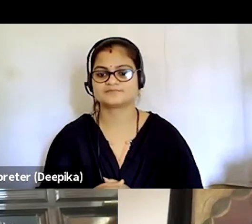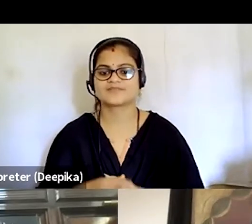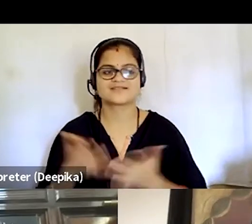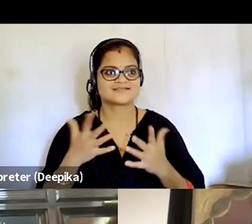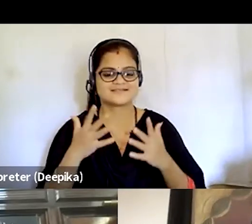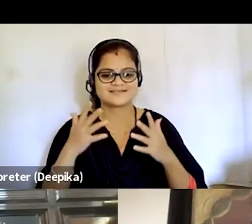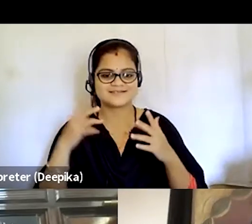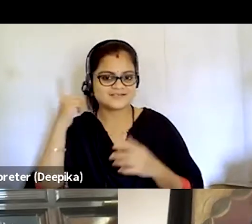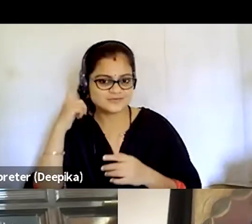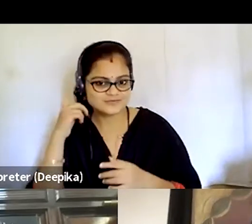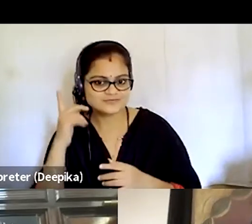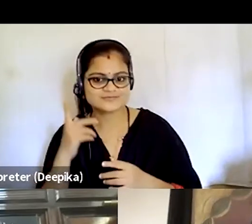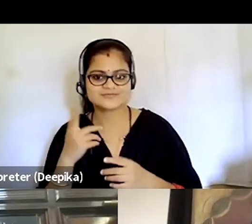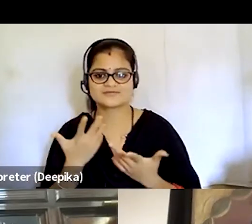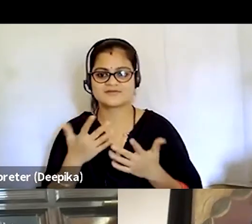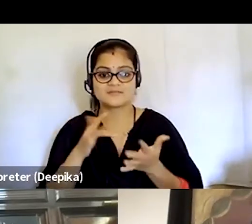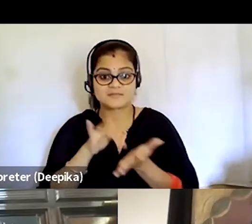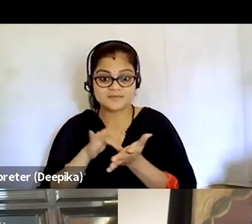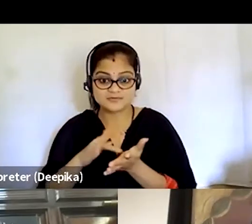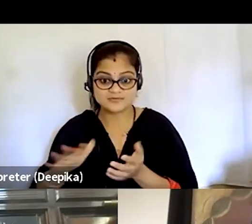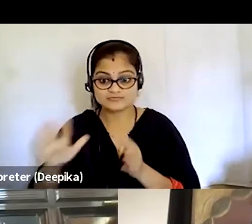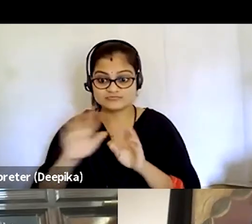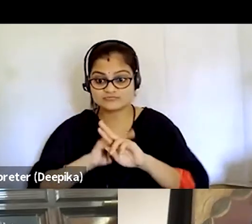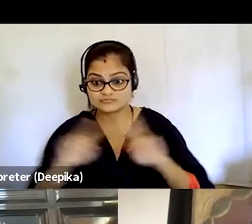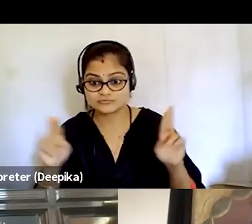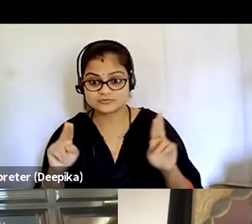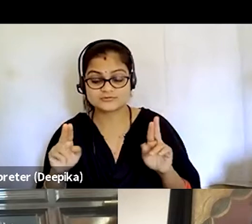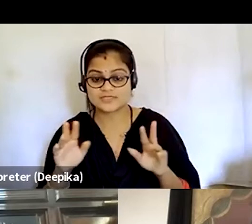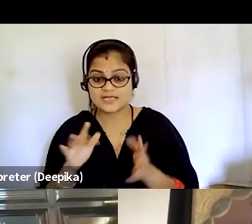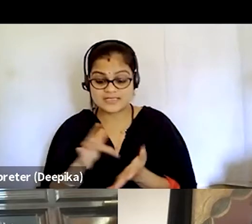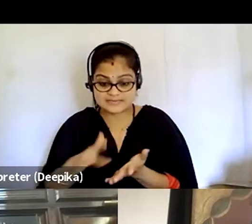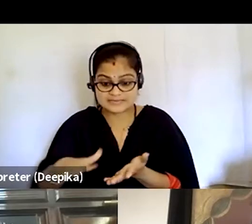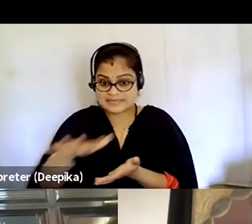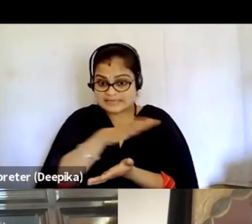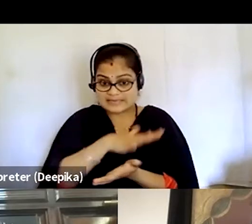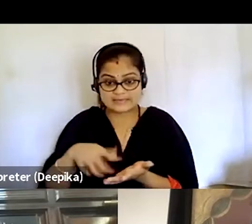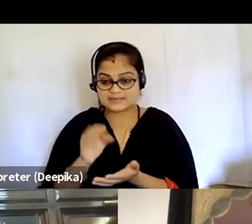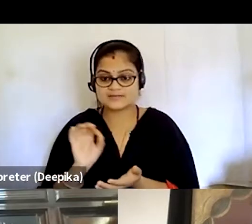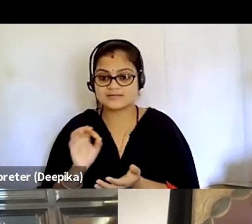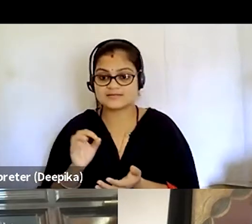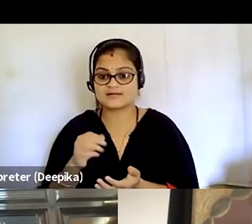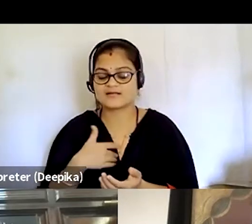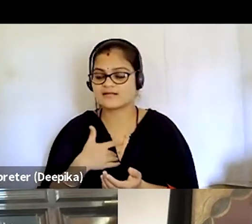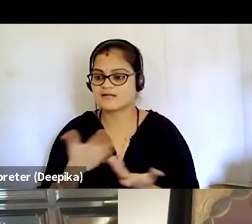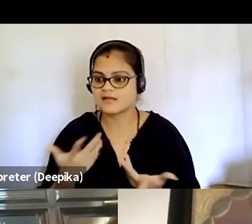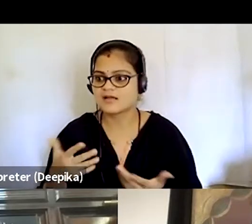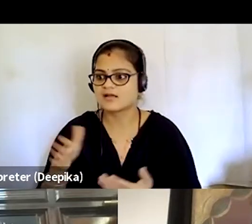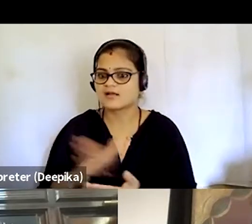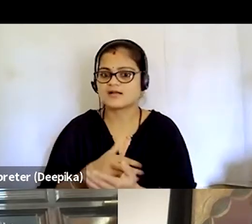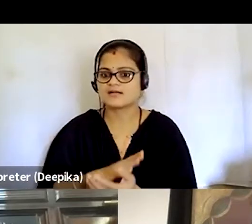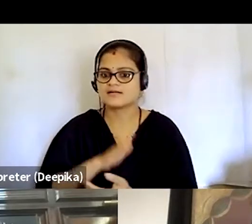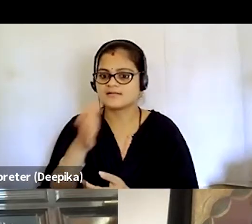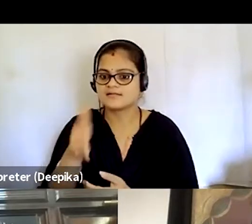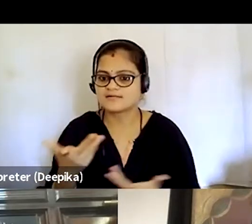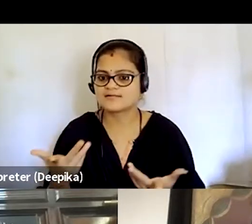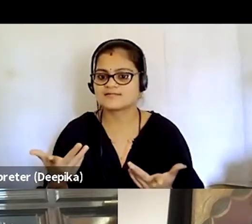a big challenge because that place was full of columns. It's not a space that you would ever choose for a music venue. You would want a